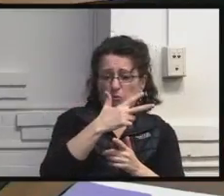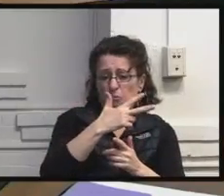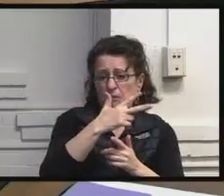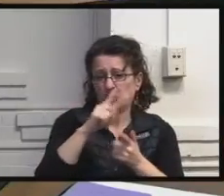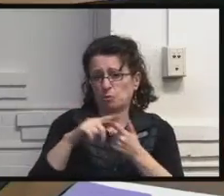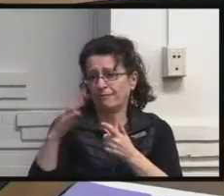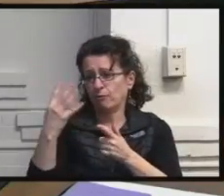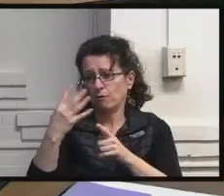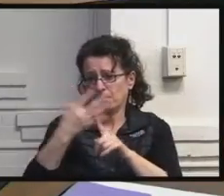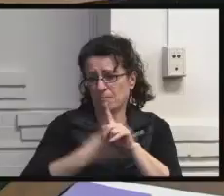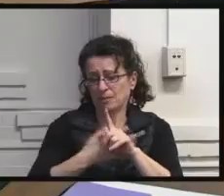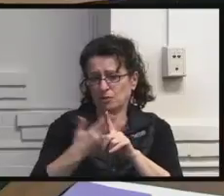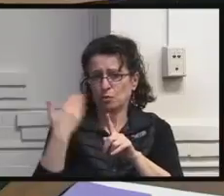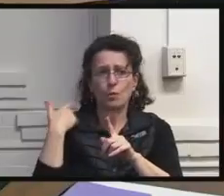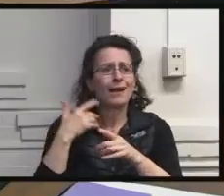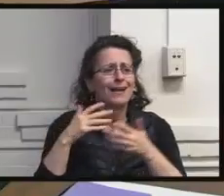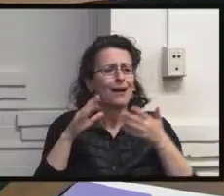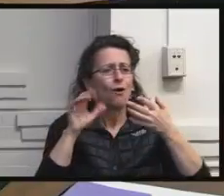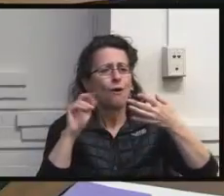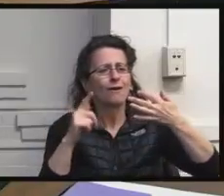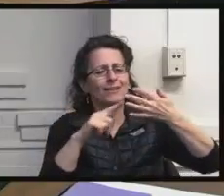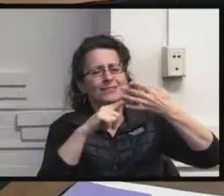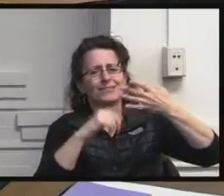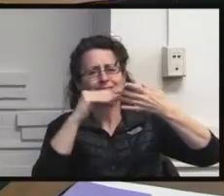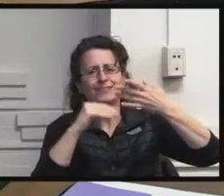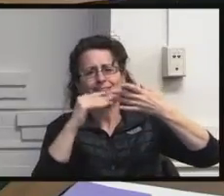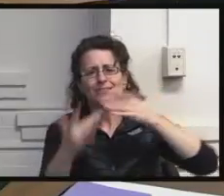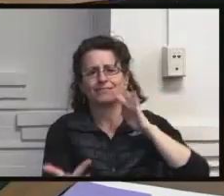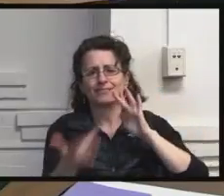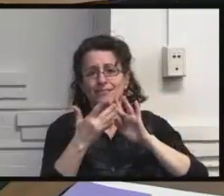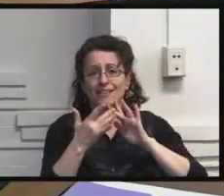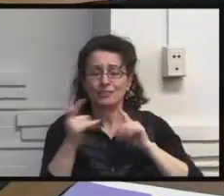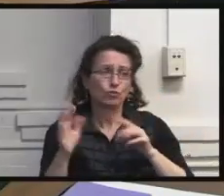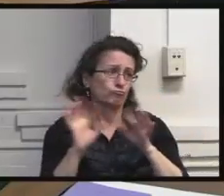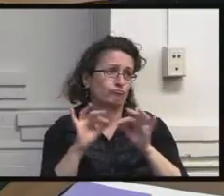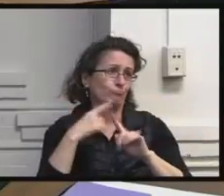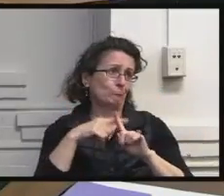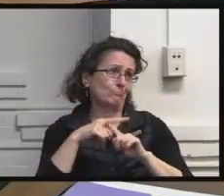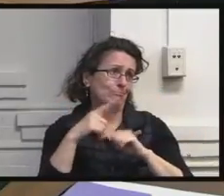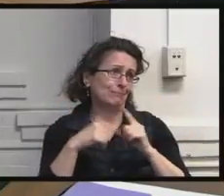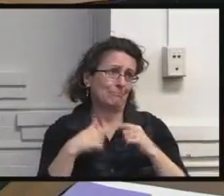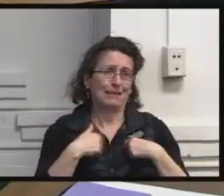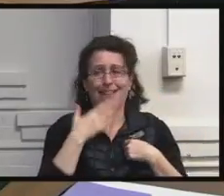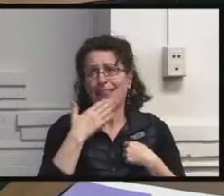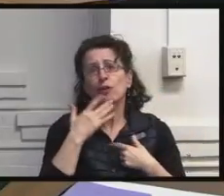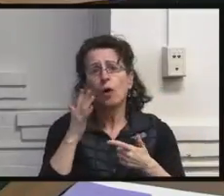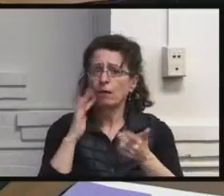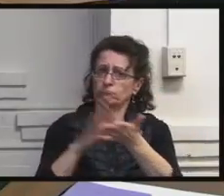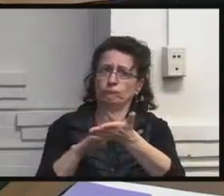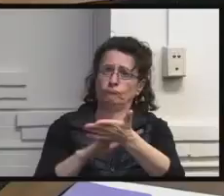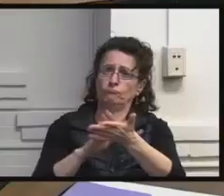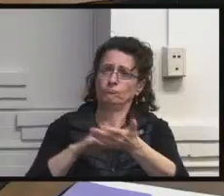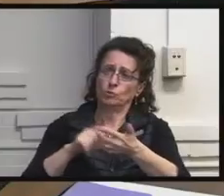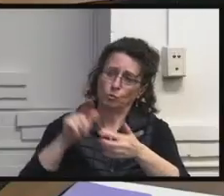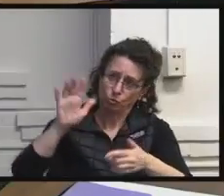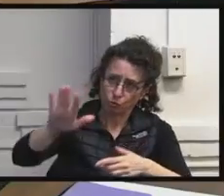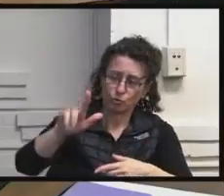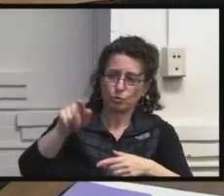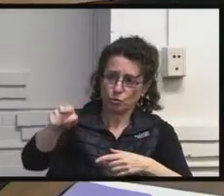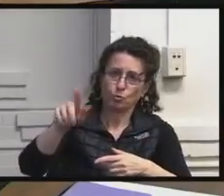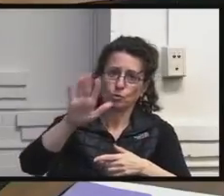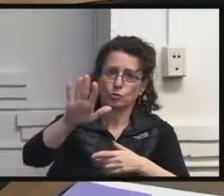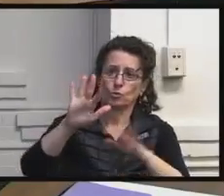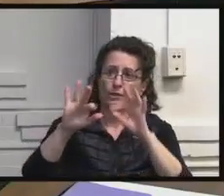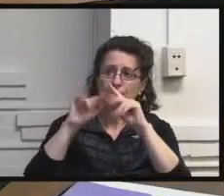and you know, I appreciate the nice things you said about me. I'm sending them back to you and your team double. You